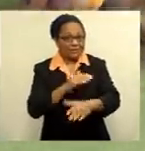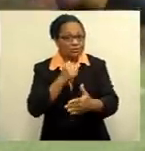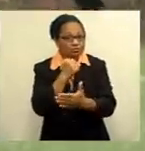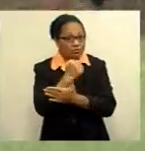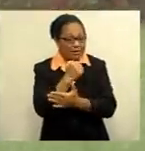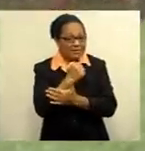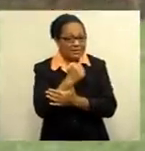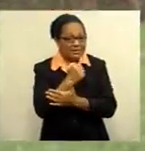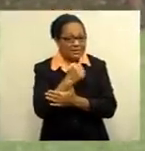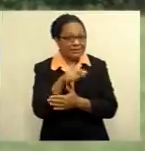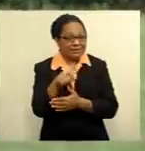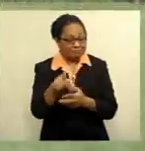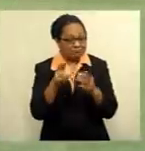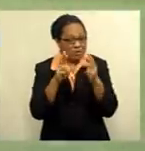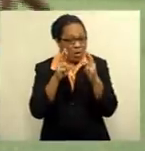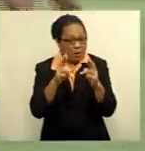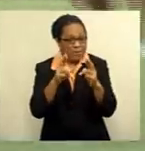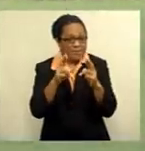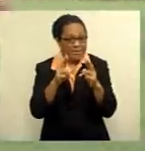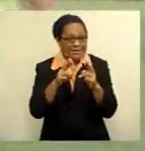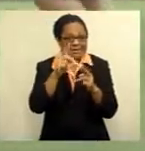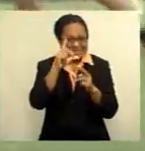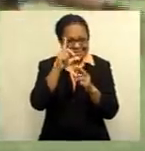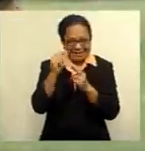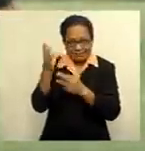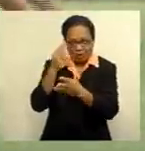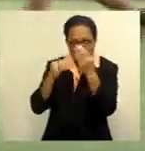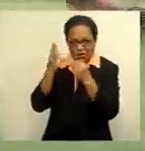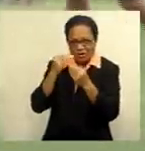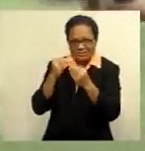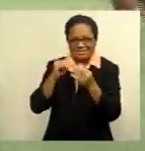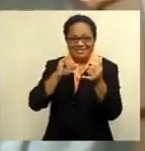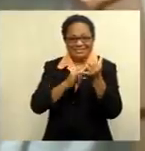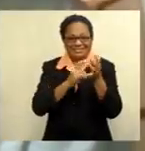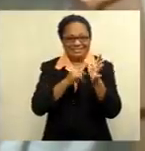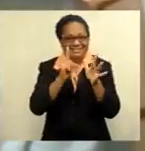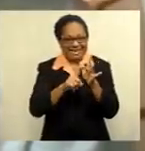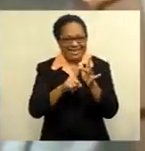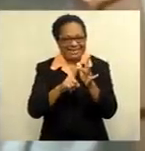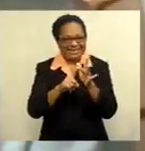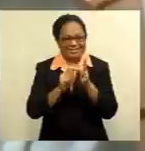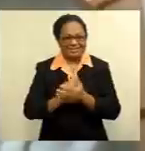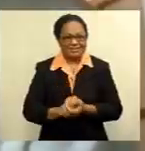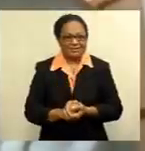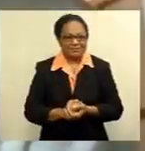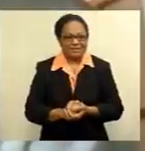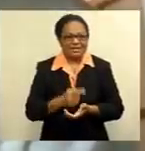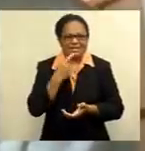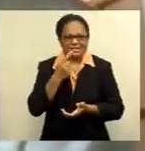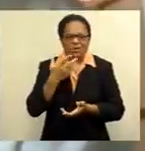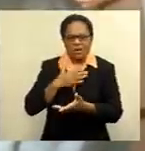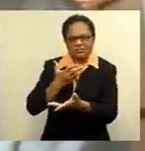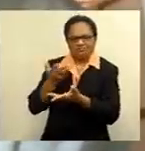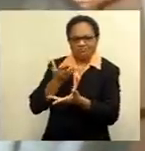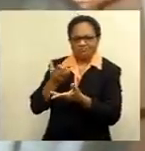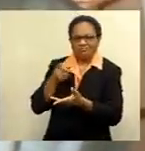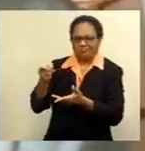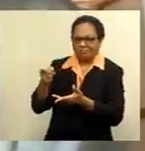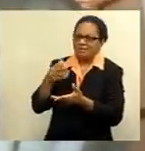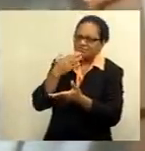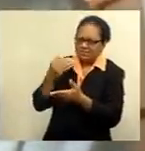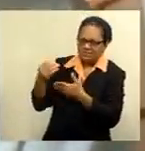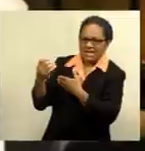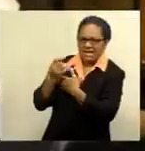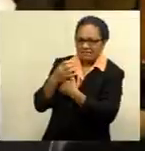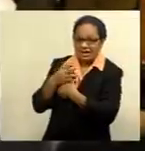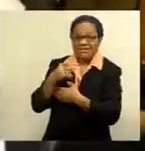of sports hoping to pick from Fuli's brain. Having some discussions with Fuli, we wanted to pick his brains to try and guide us along, especially